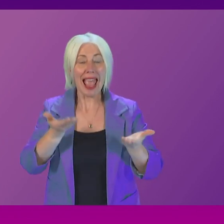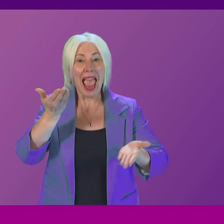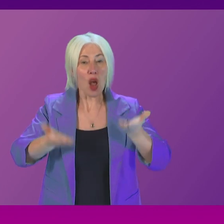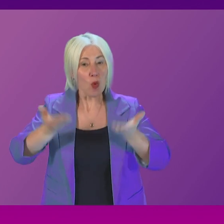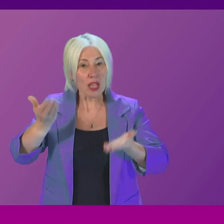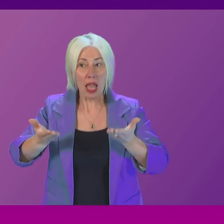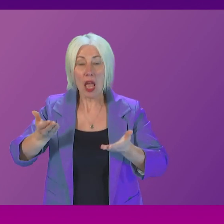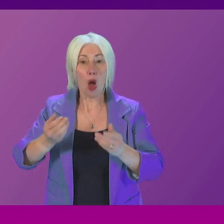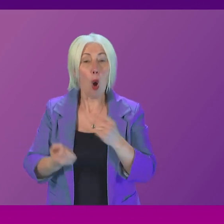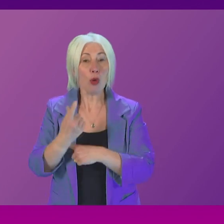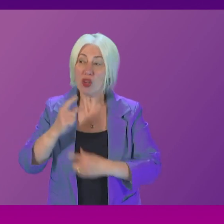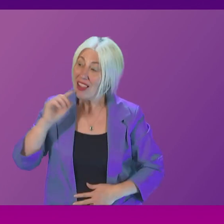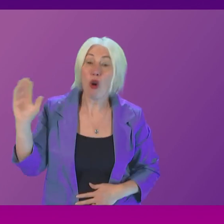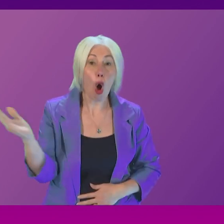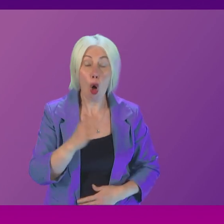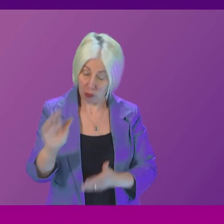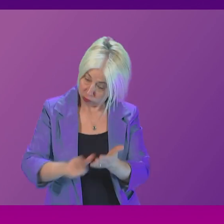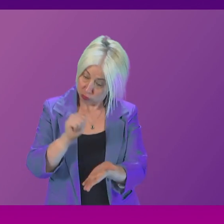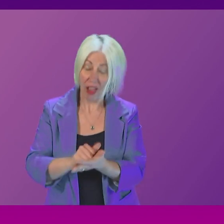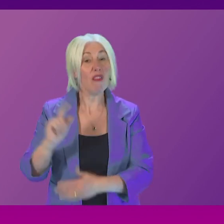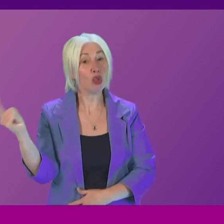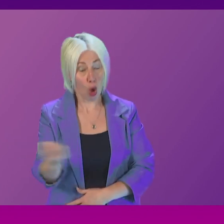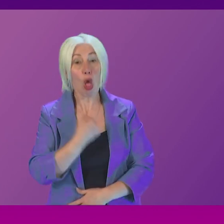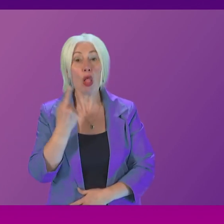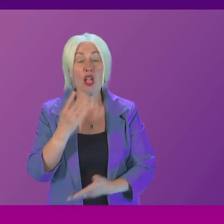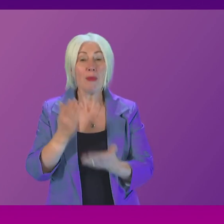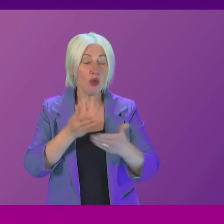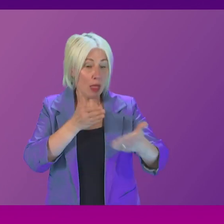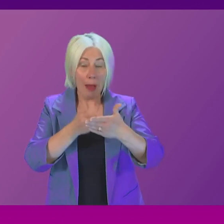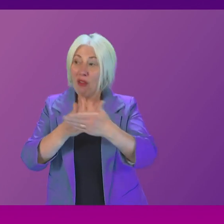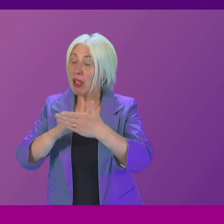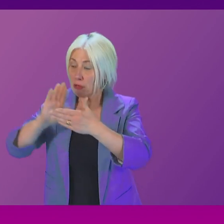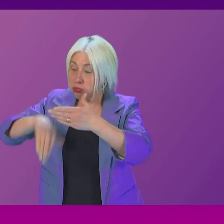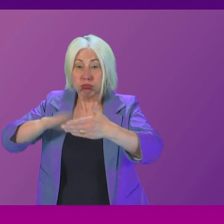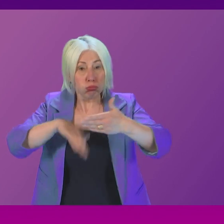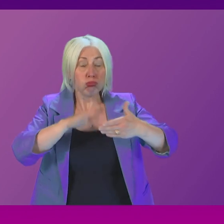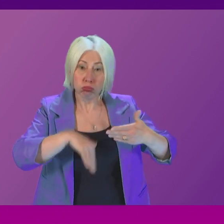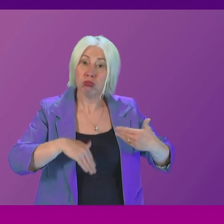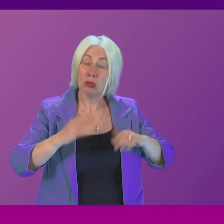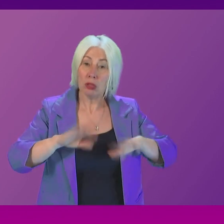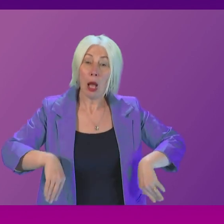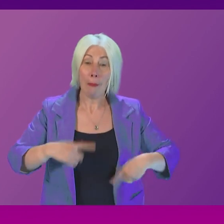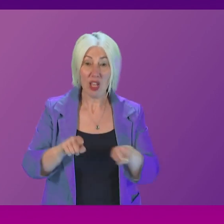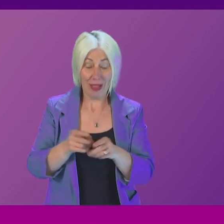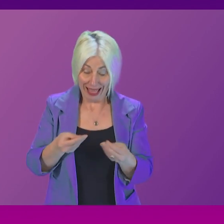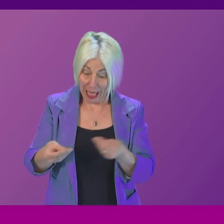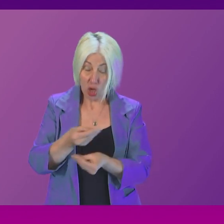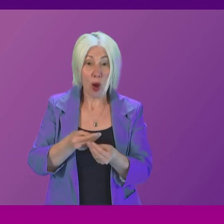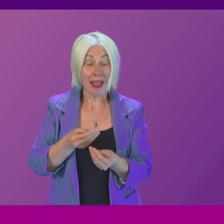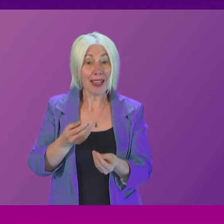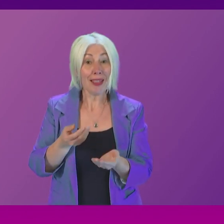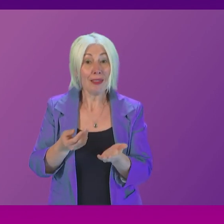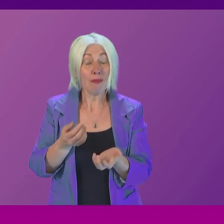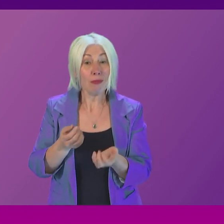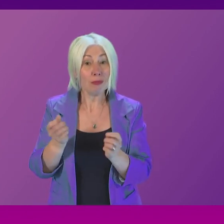opportunity for all. It is absolutely the right thing for us to do, to dismantle those barriers. But secondly, it's in our economic interest to do so, for all the reasons